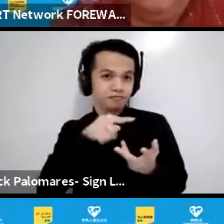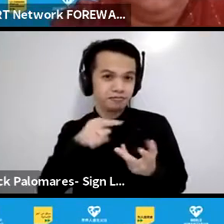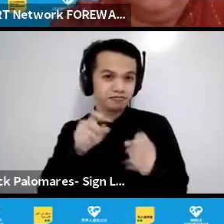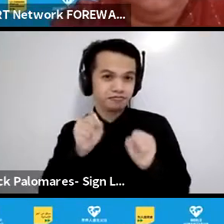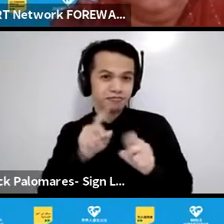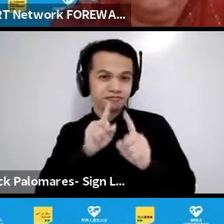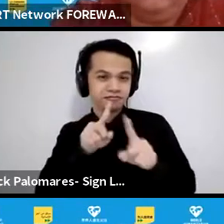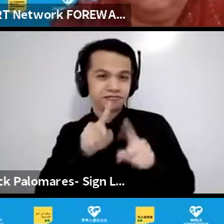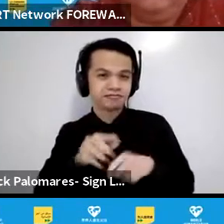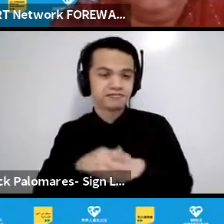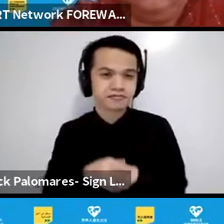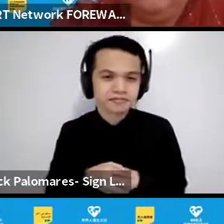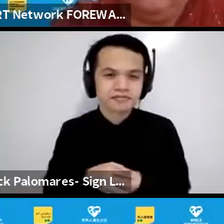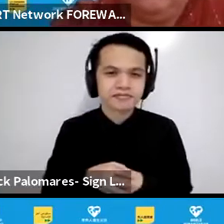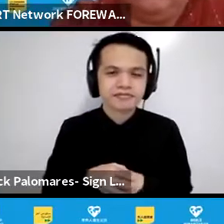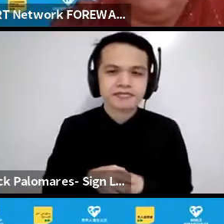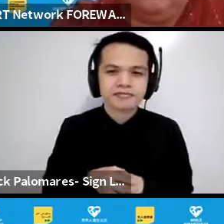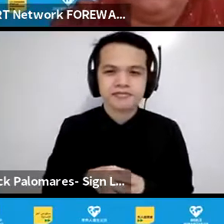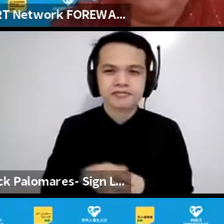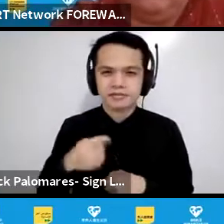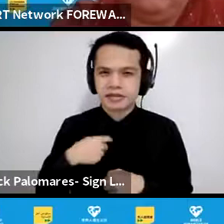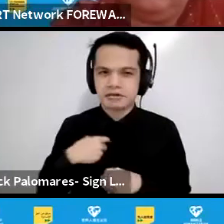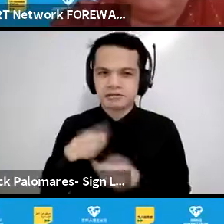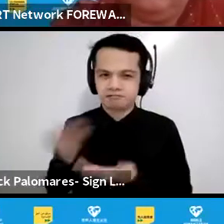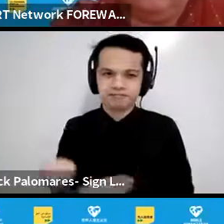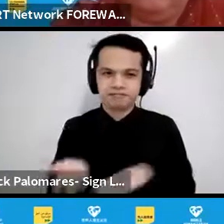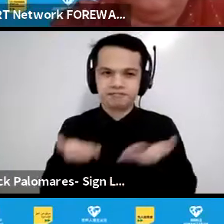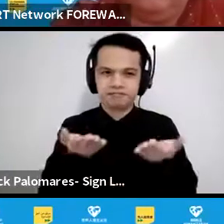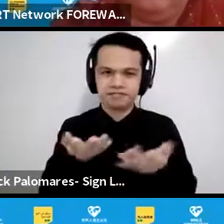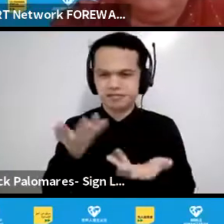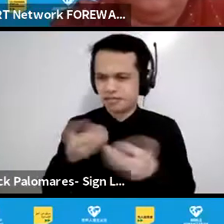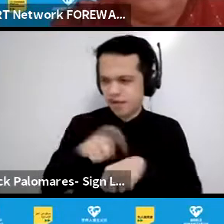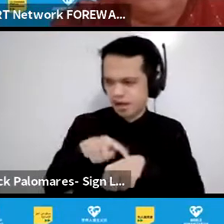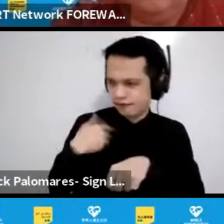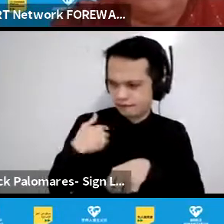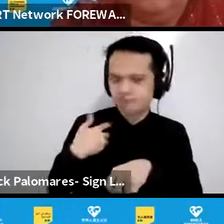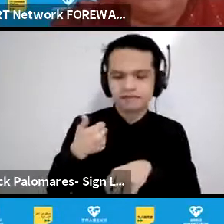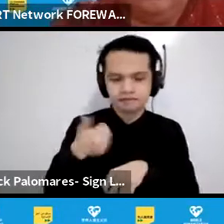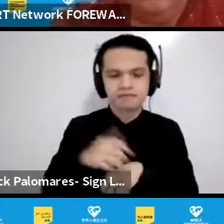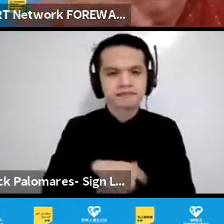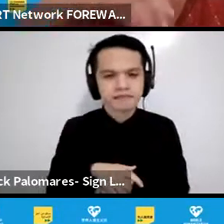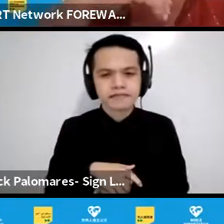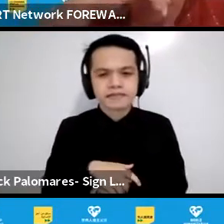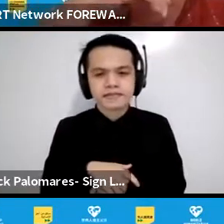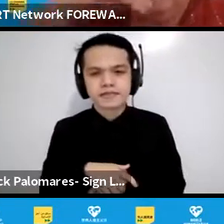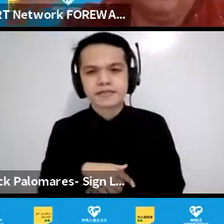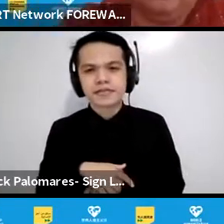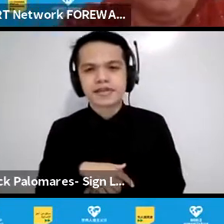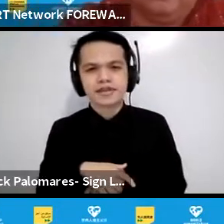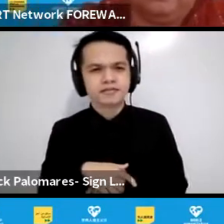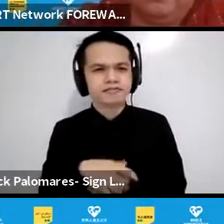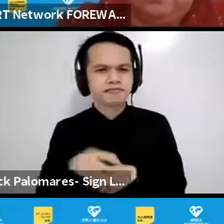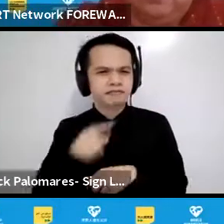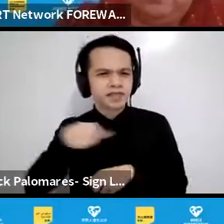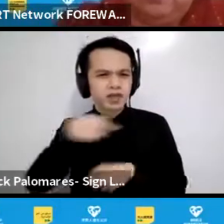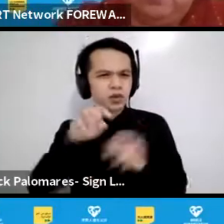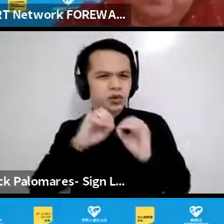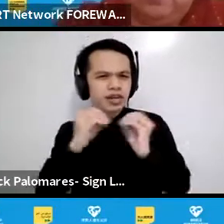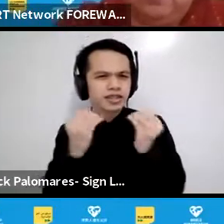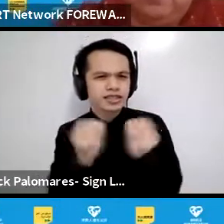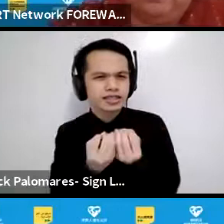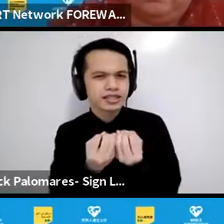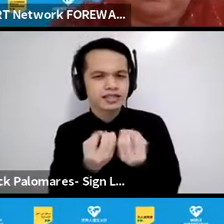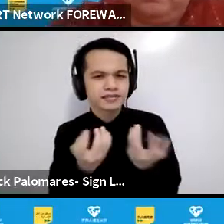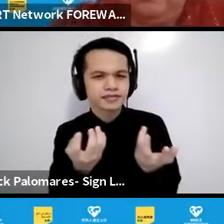answer this other question, I'll go ahead and shoot it. We still have a bit of time. Does your organization,